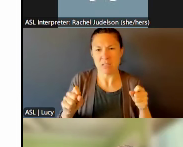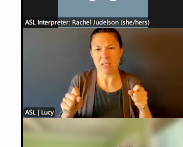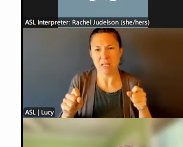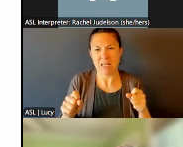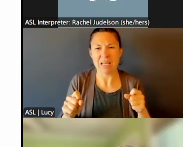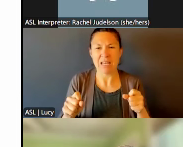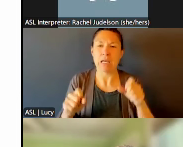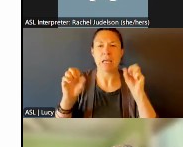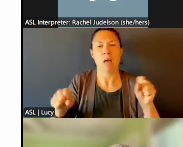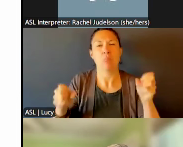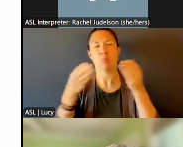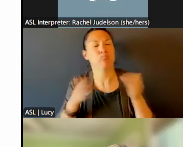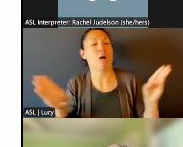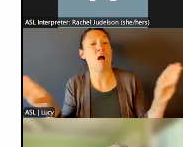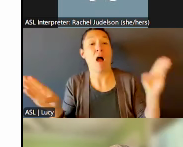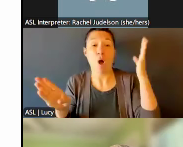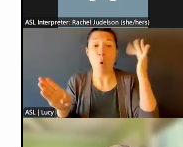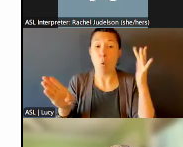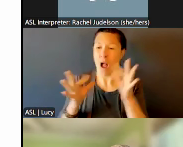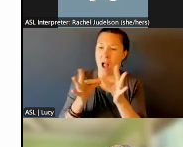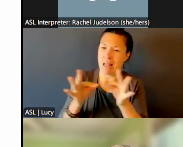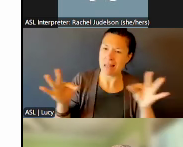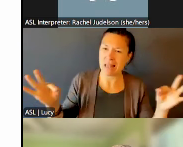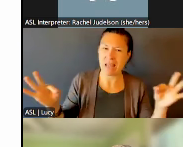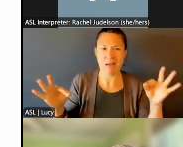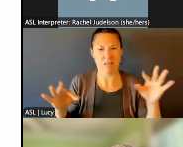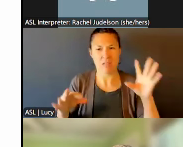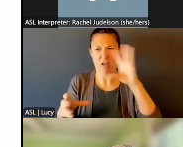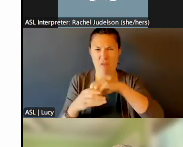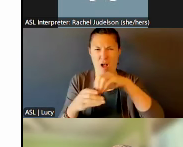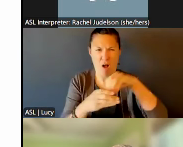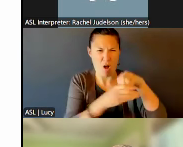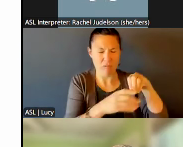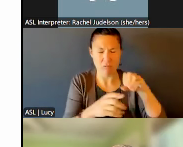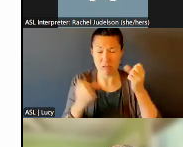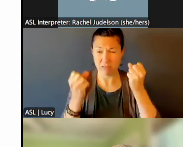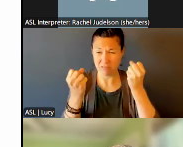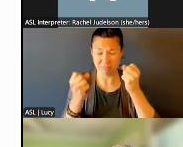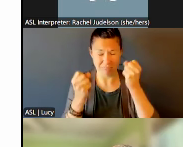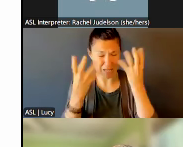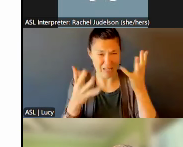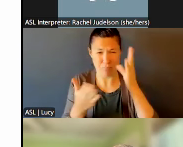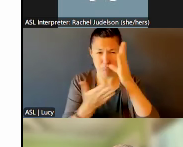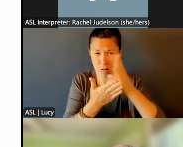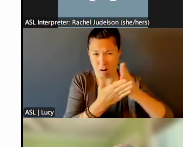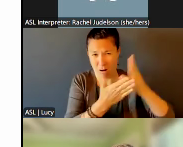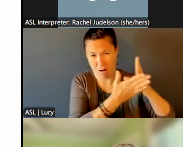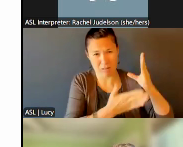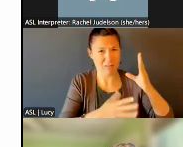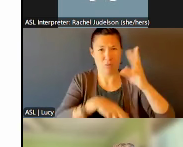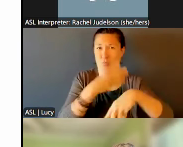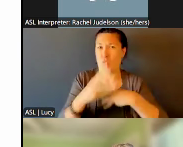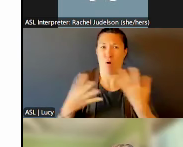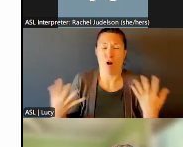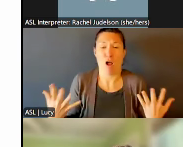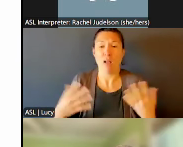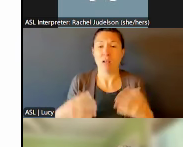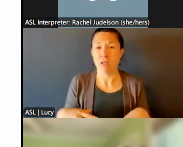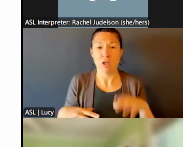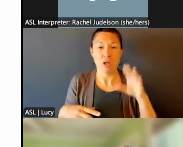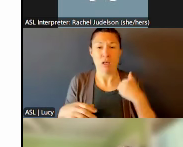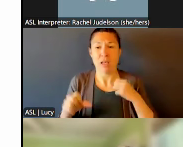because language touches so many different spheres of humanity. You could have highly psycholinguistic types of things. You